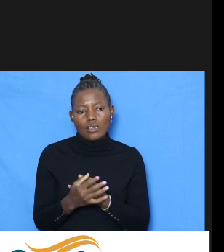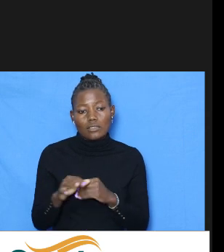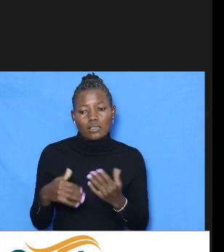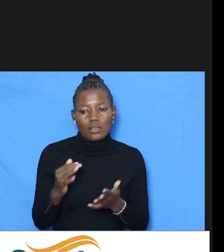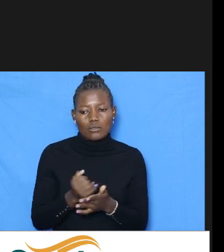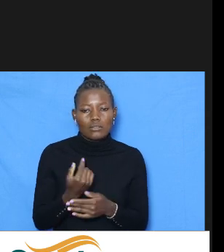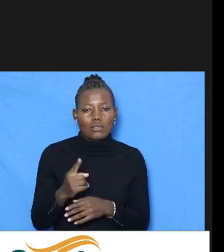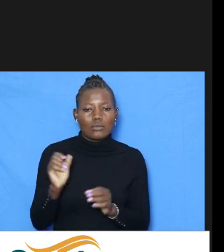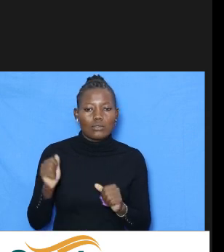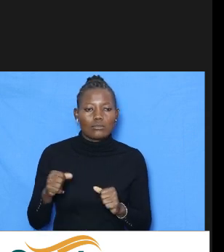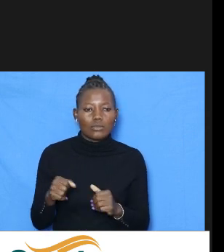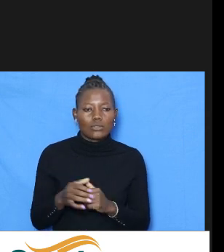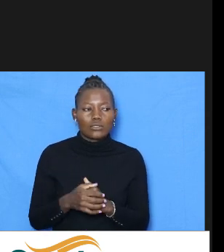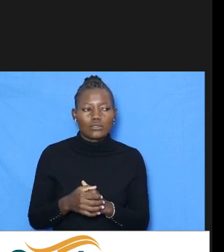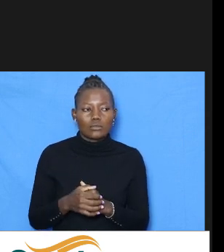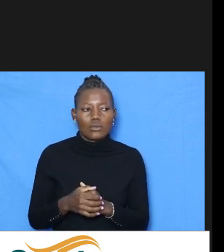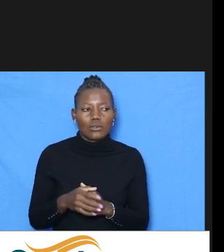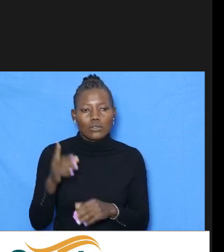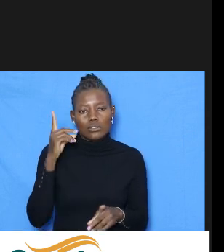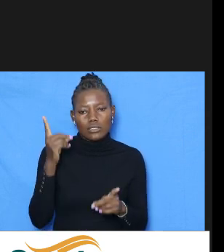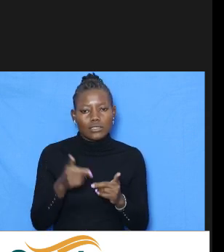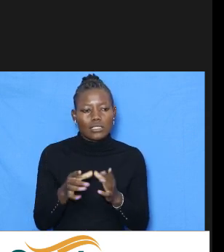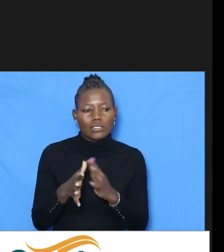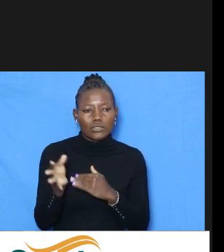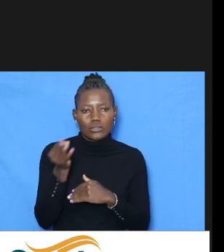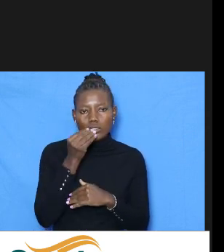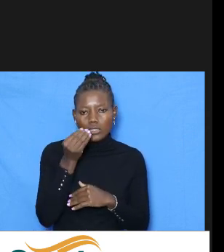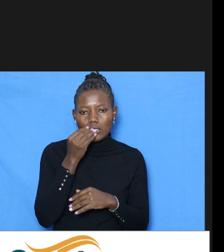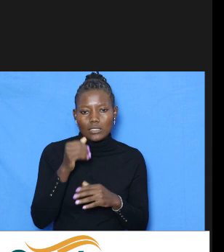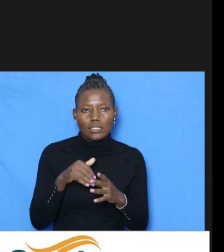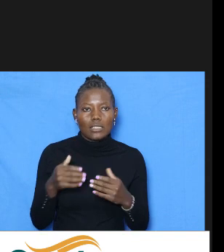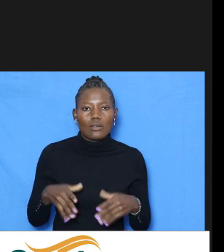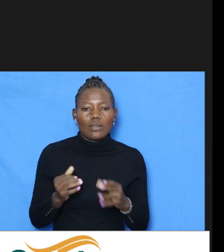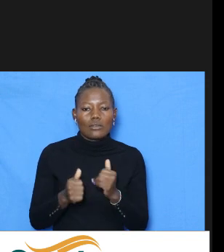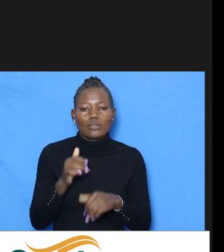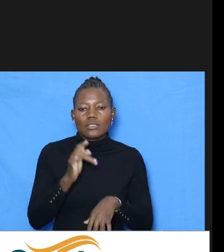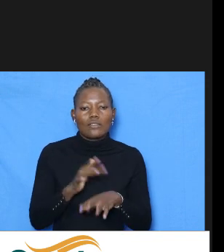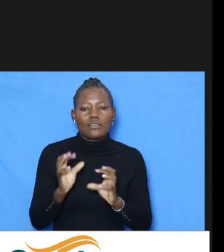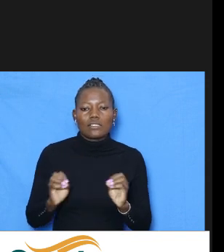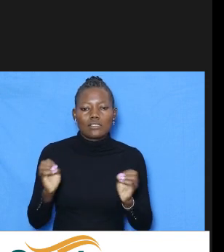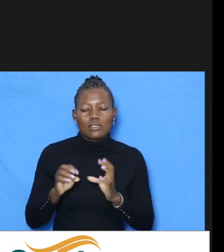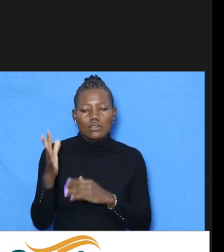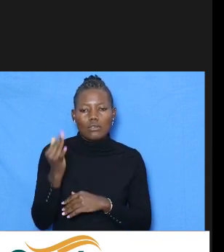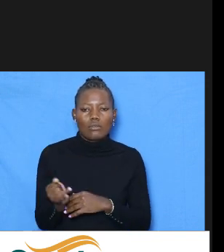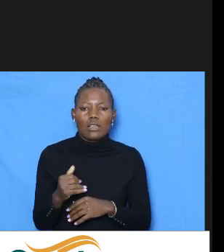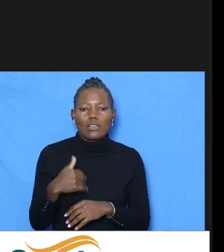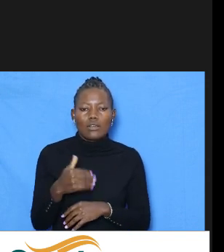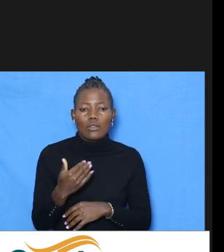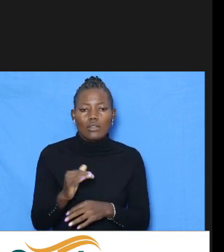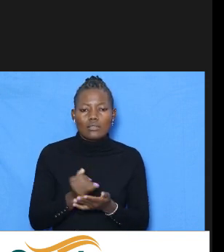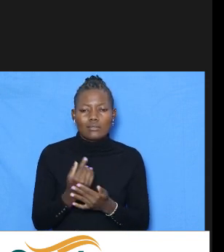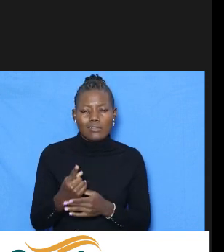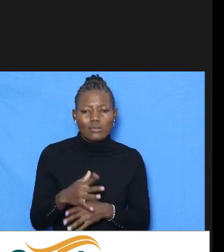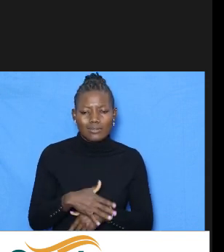resume taking in food, in a way that it will not affect them? Because usually somebody is